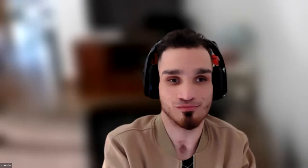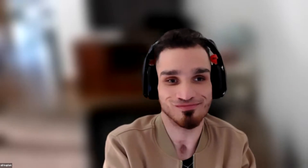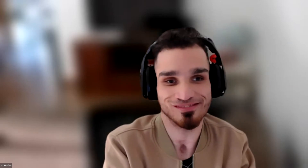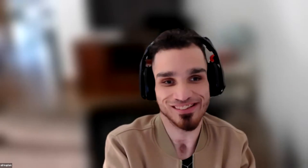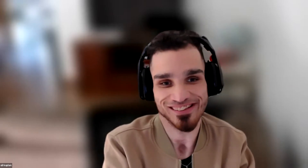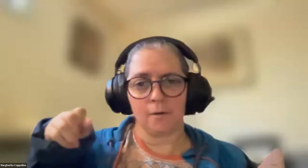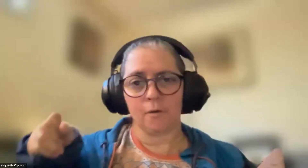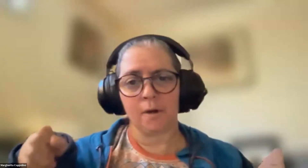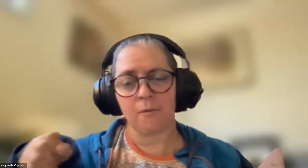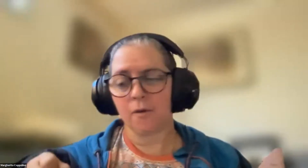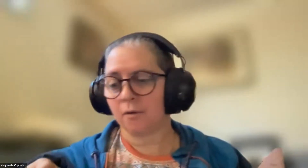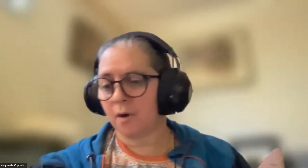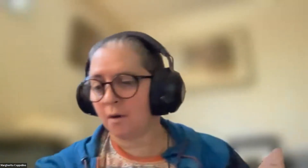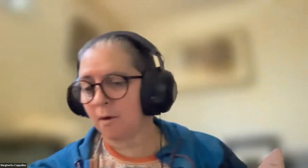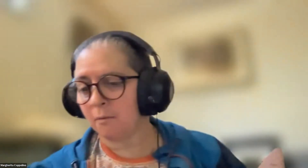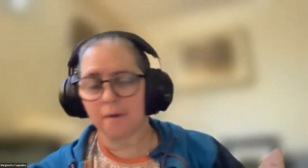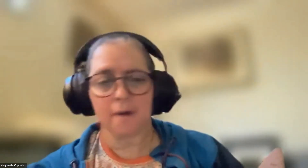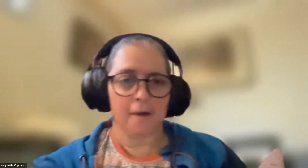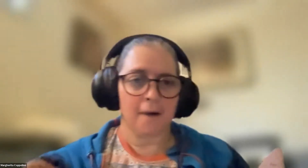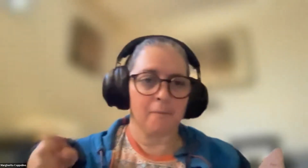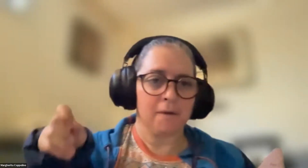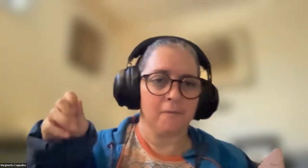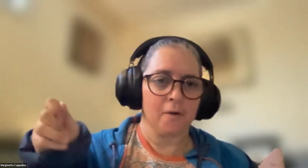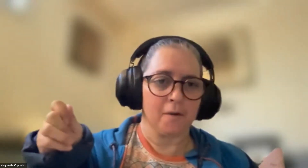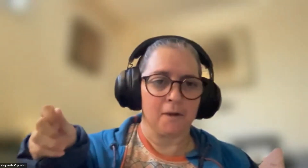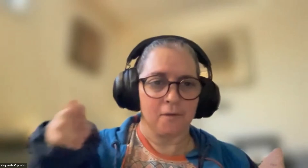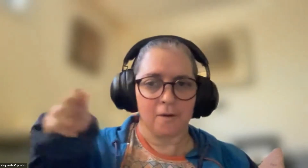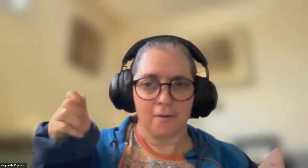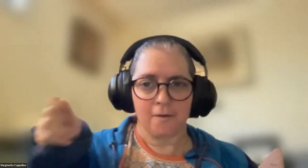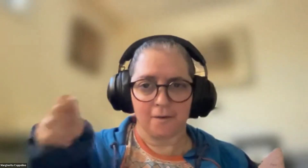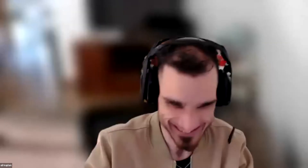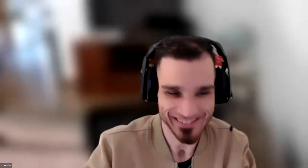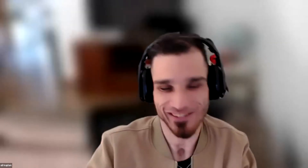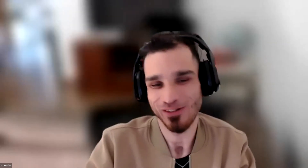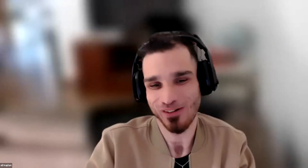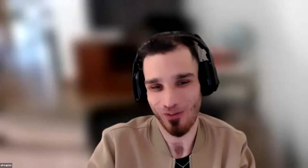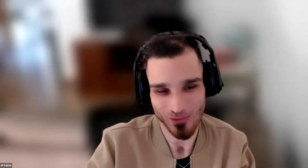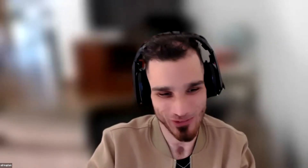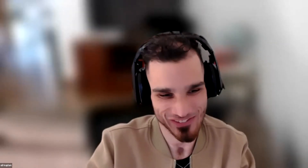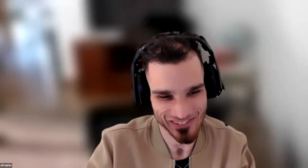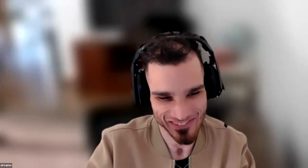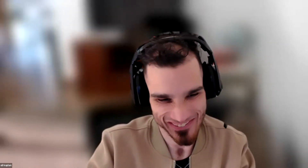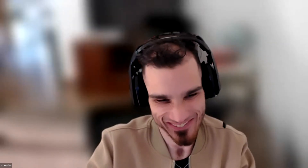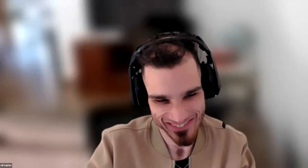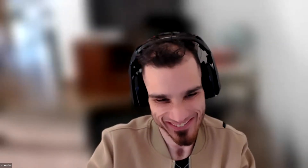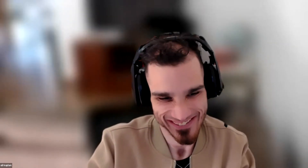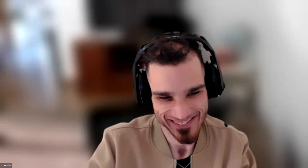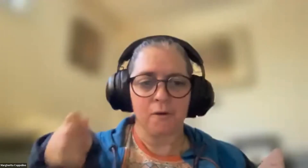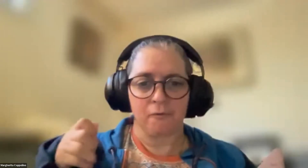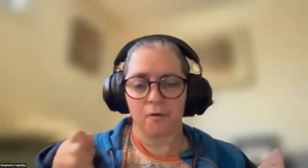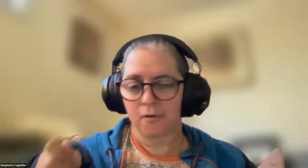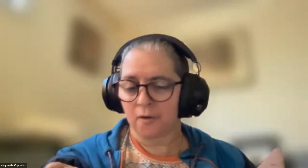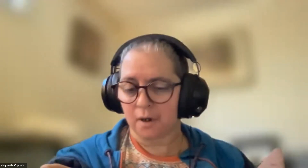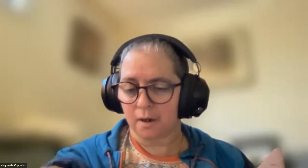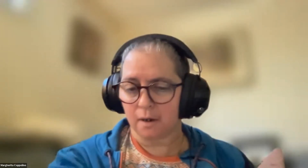Margaret. Yeah, look, thank you. I'm being very much on time watching the clock. But I just